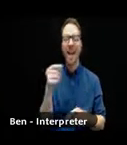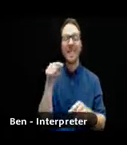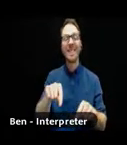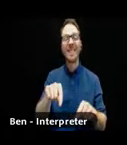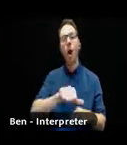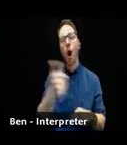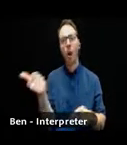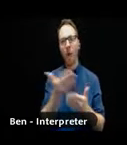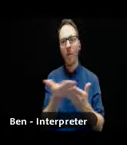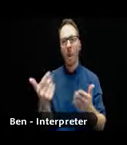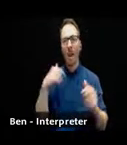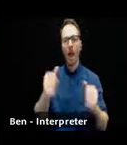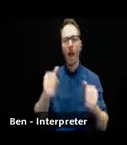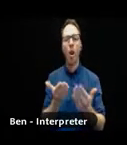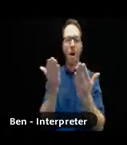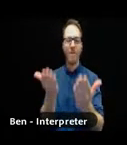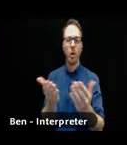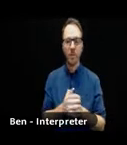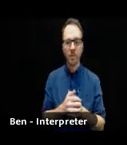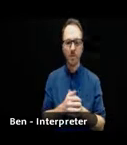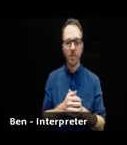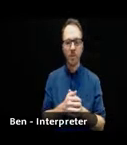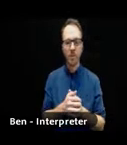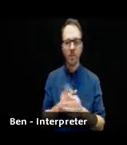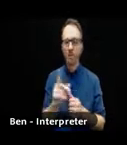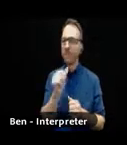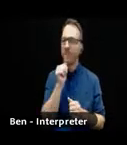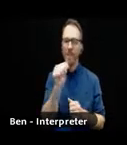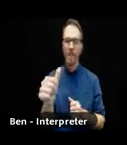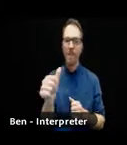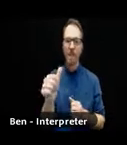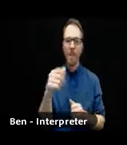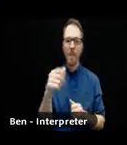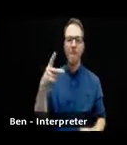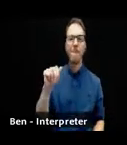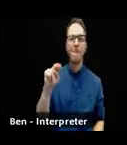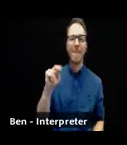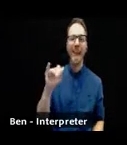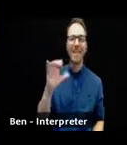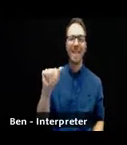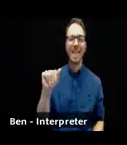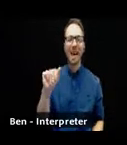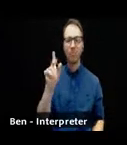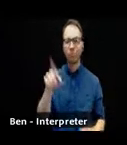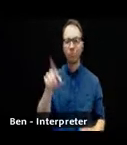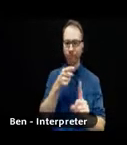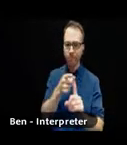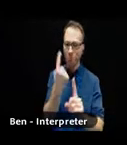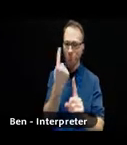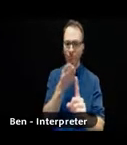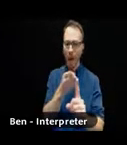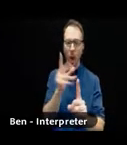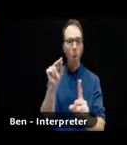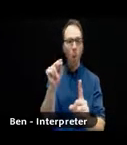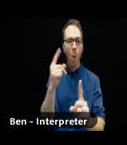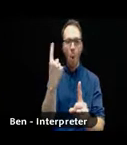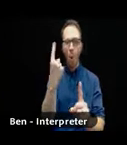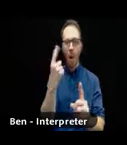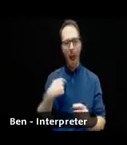offer. It is not a panacea. It is not the only way. It's the way I personally want to live and